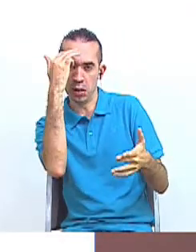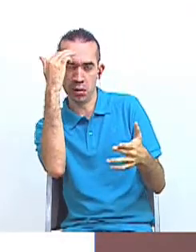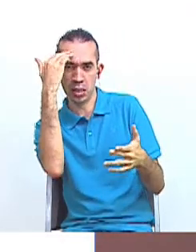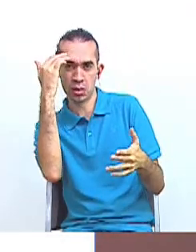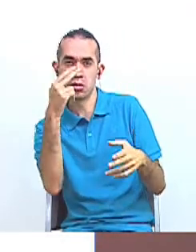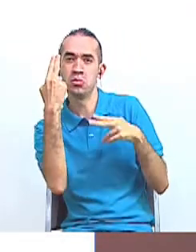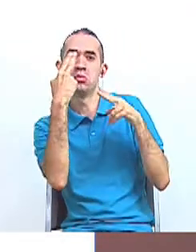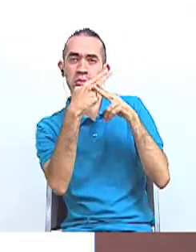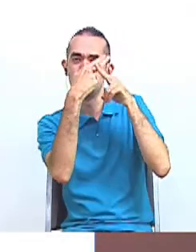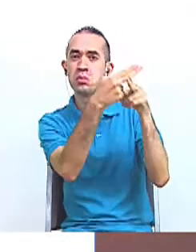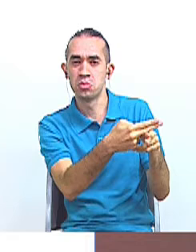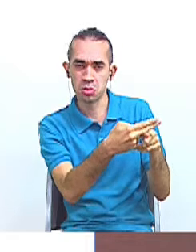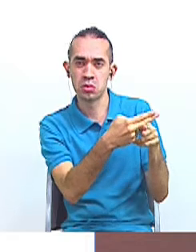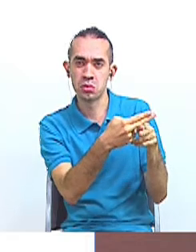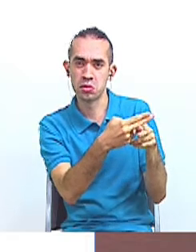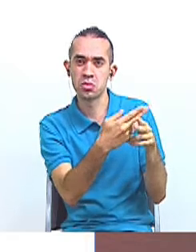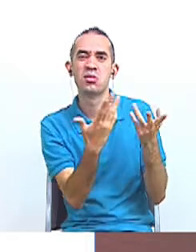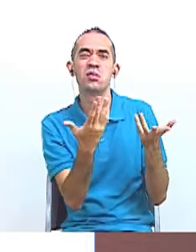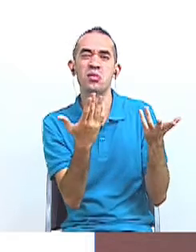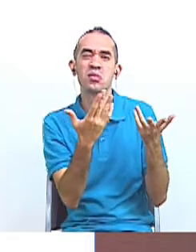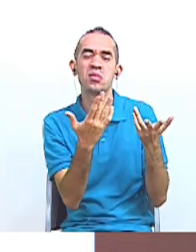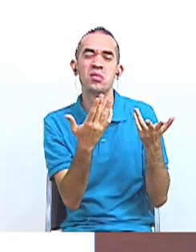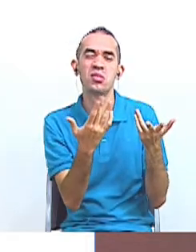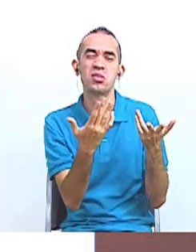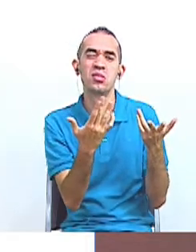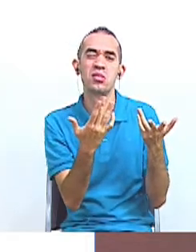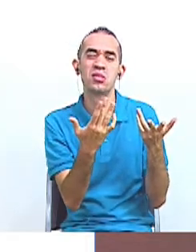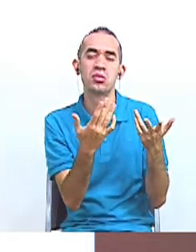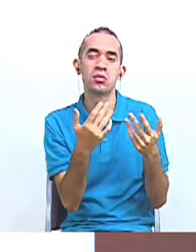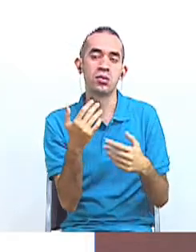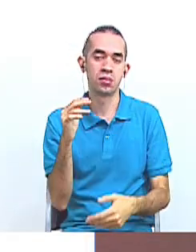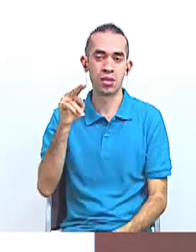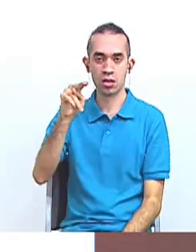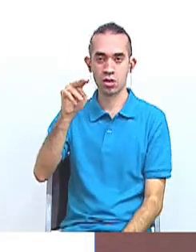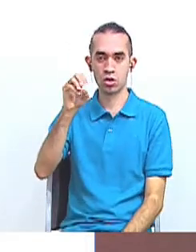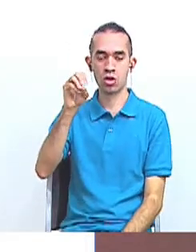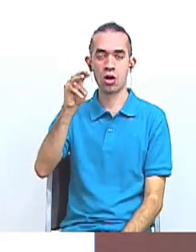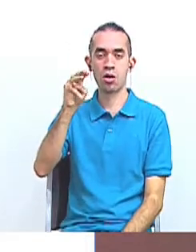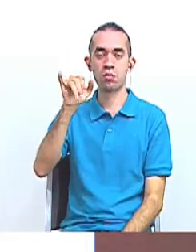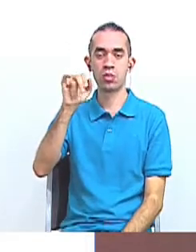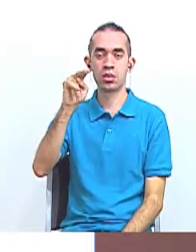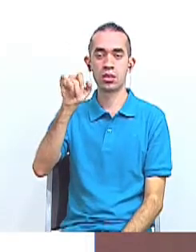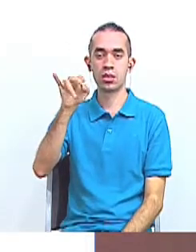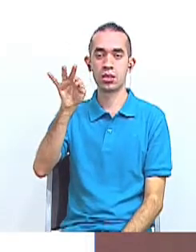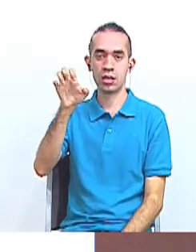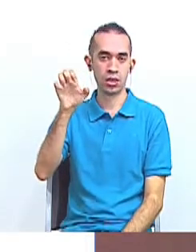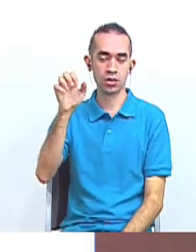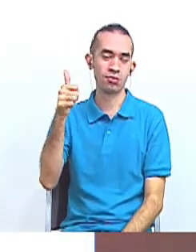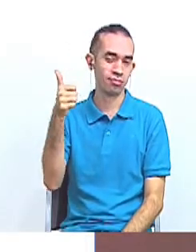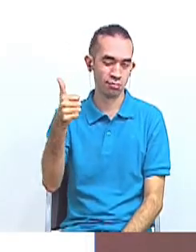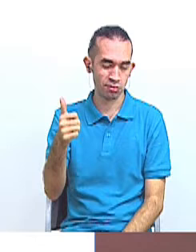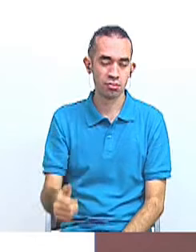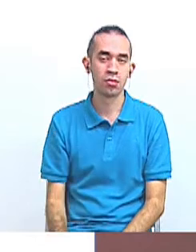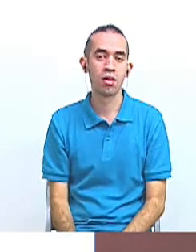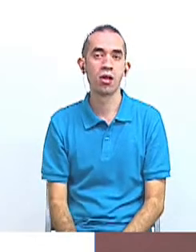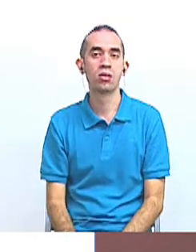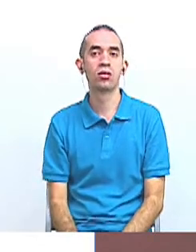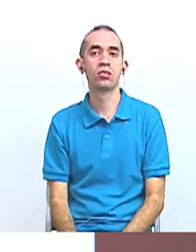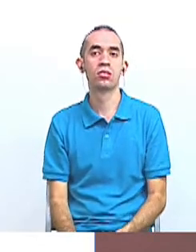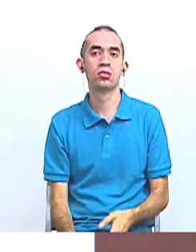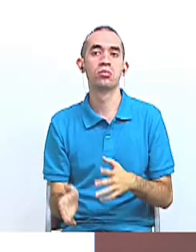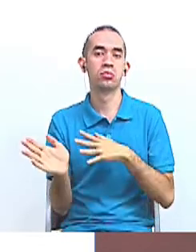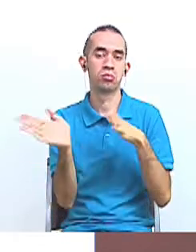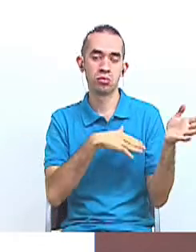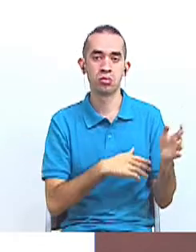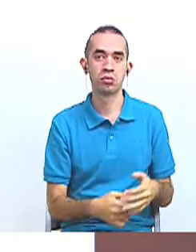win an award, that is, let's see the answer, to nominate. Very good. Number 4, a